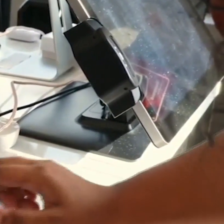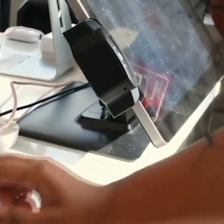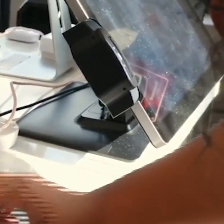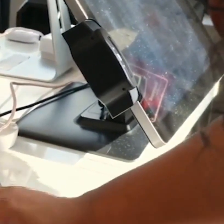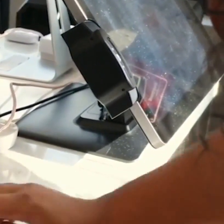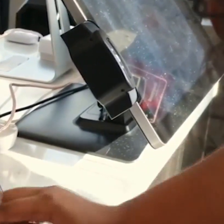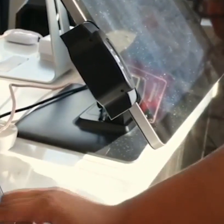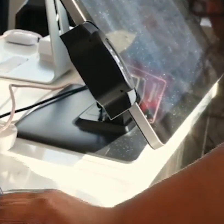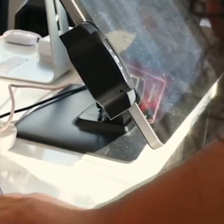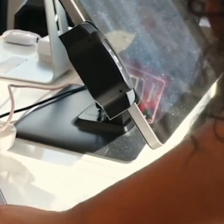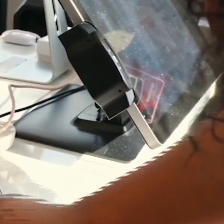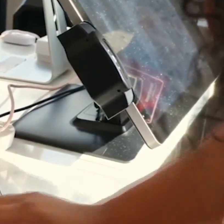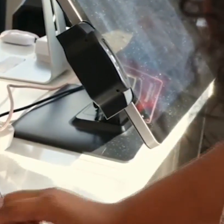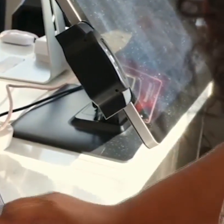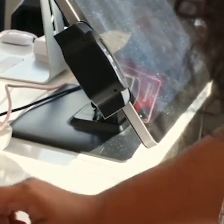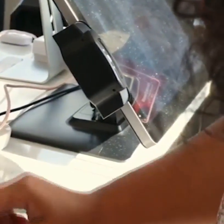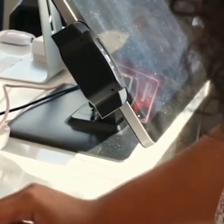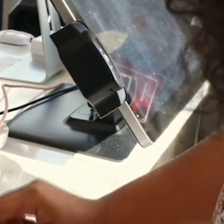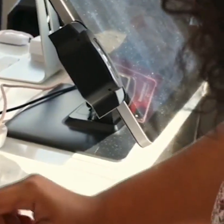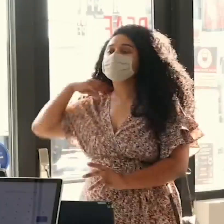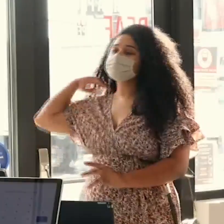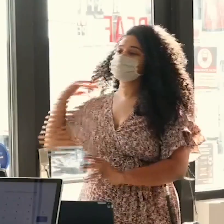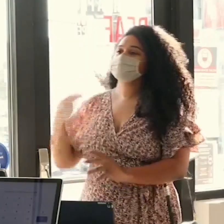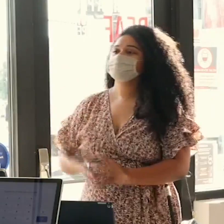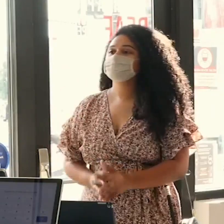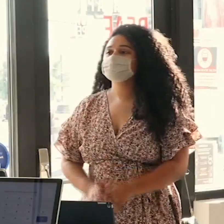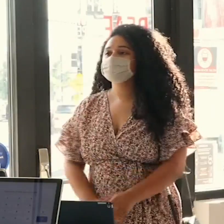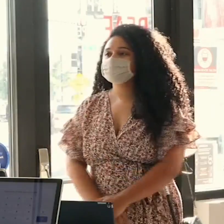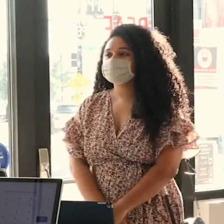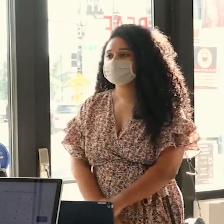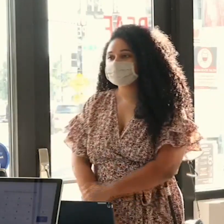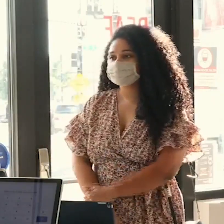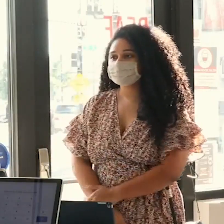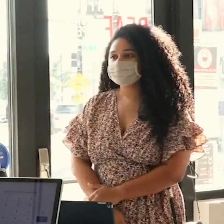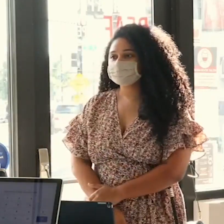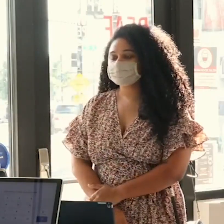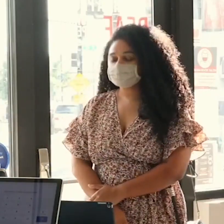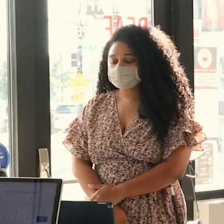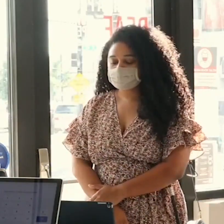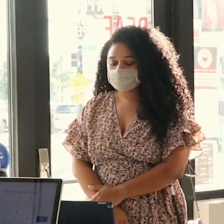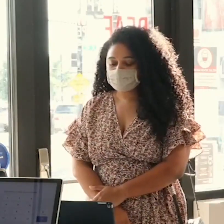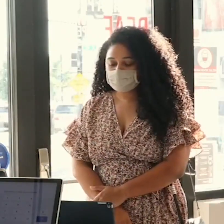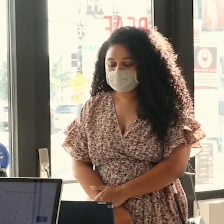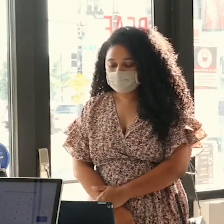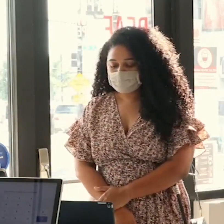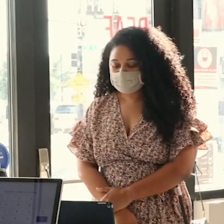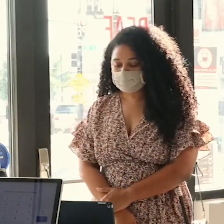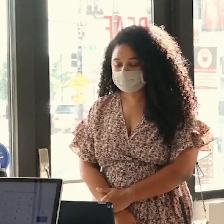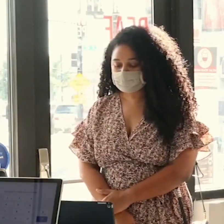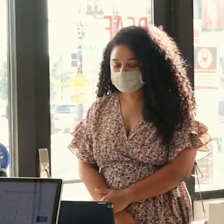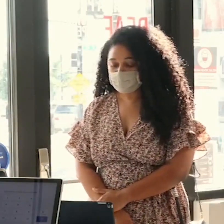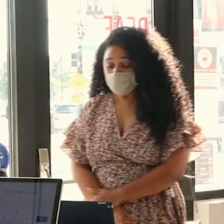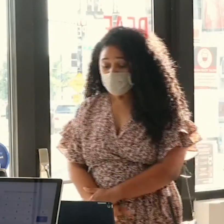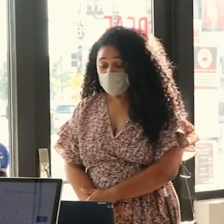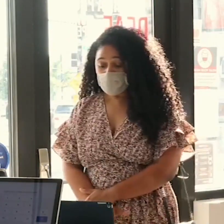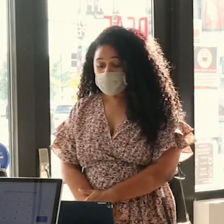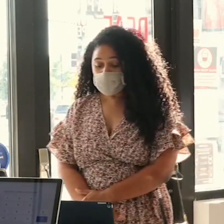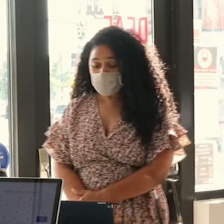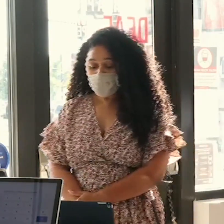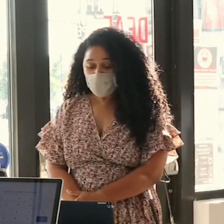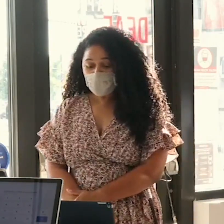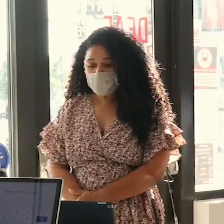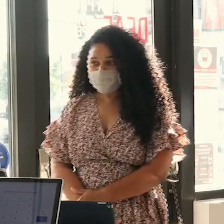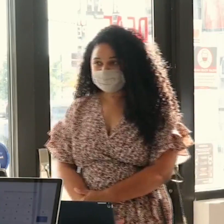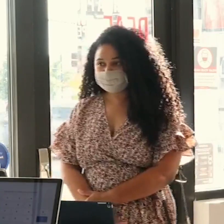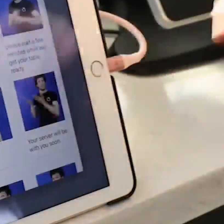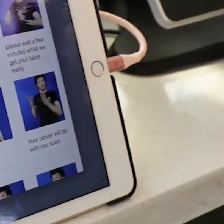this just requires the everyday camera that's in your computer, phone, or tablet, and with no ASL gloves or 3D camera. This comes at a time